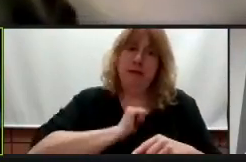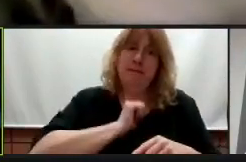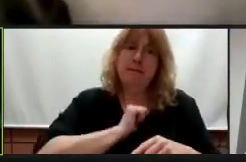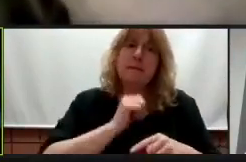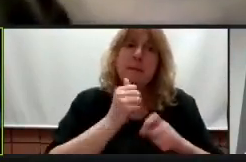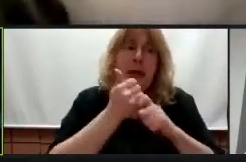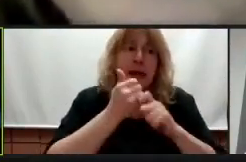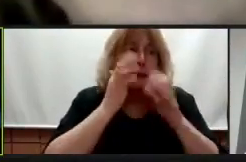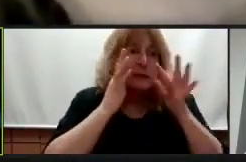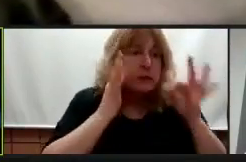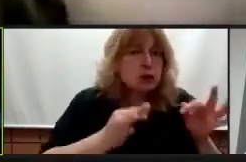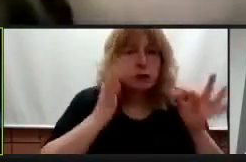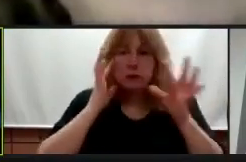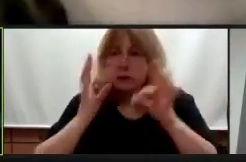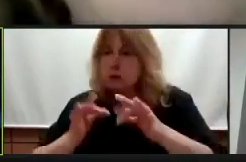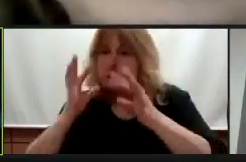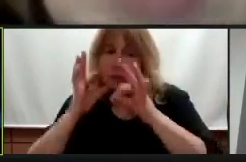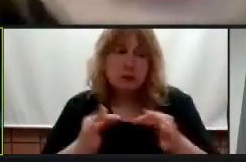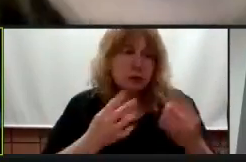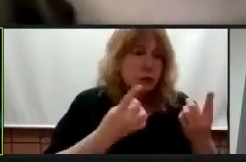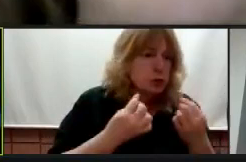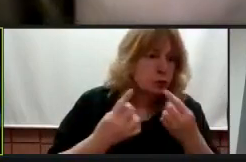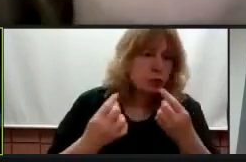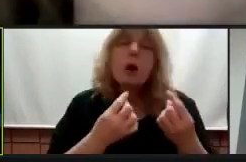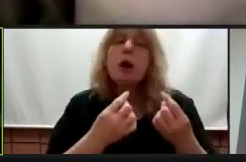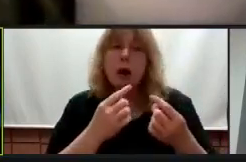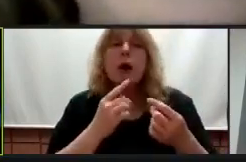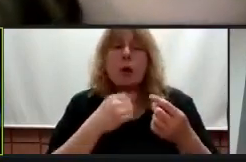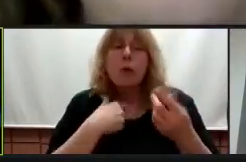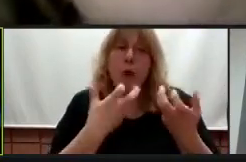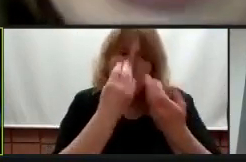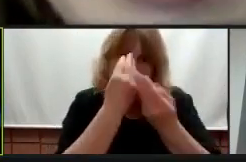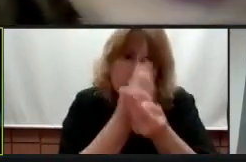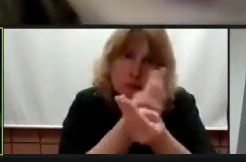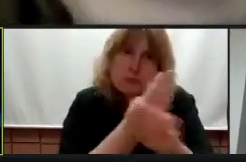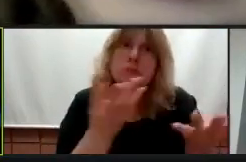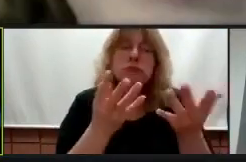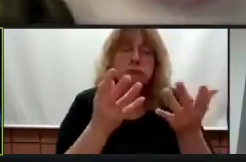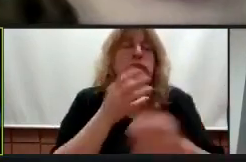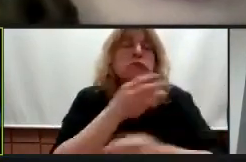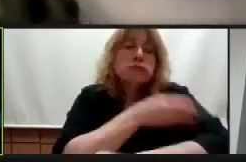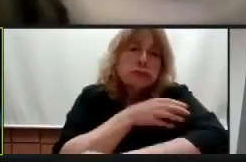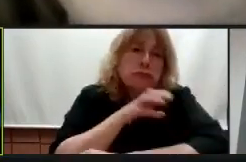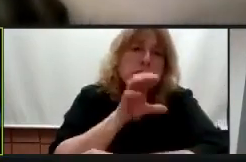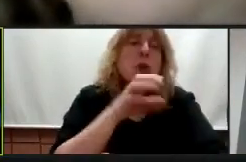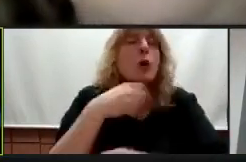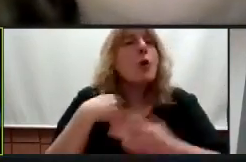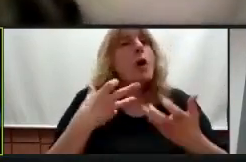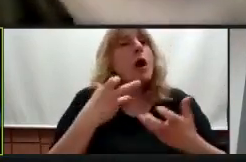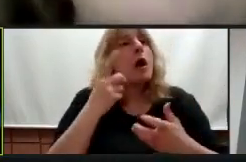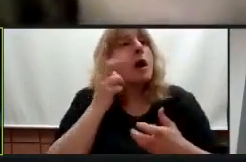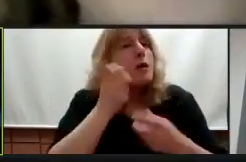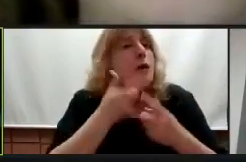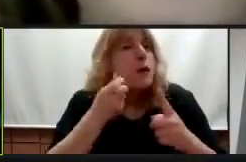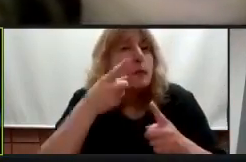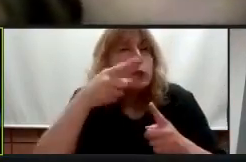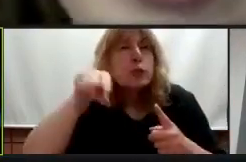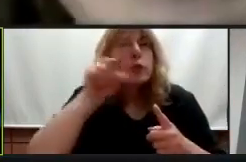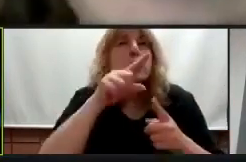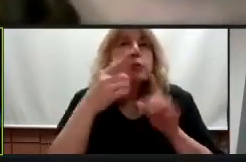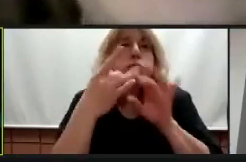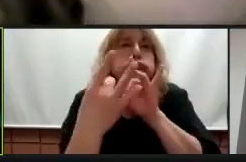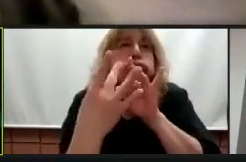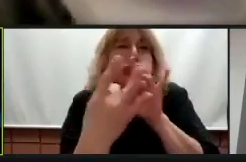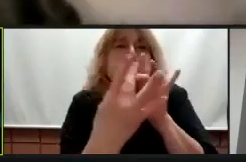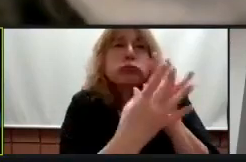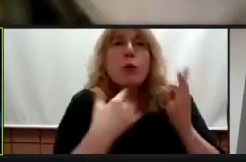decisions. And so we really do mean we want to hear from you. We want to know what your questions are. We want to know who